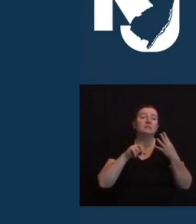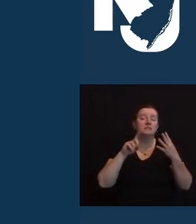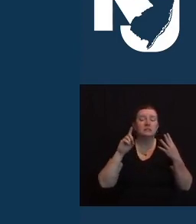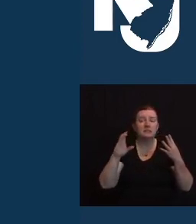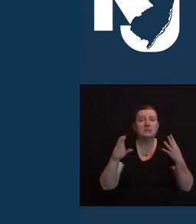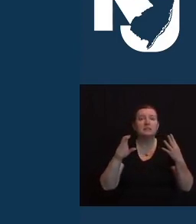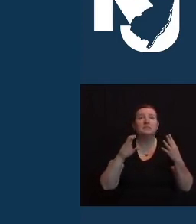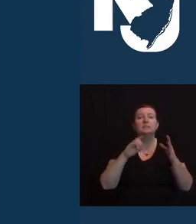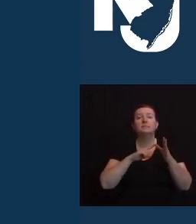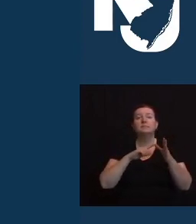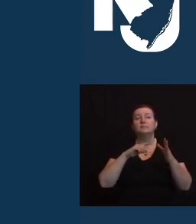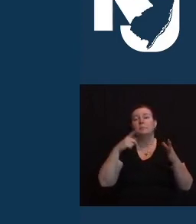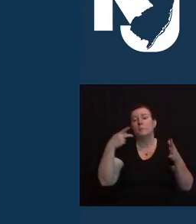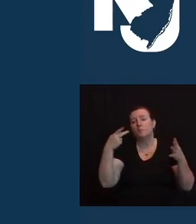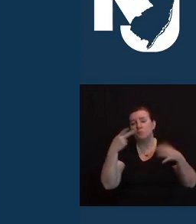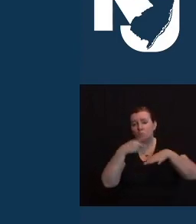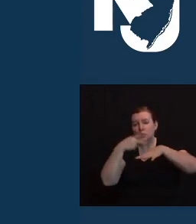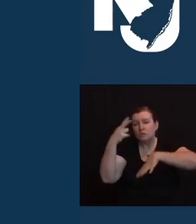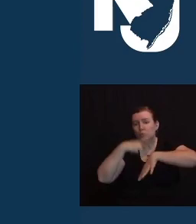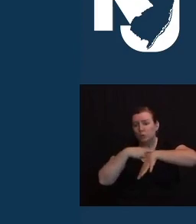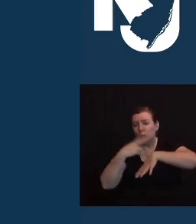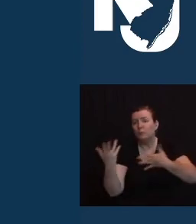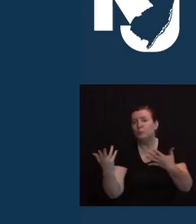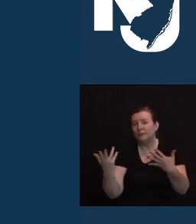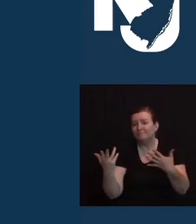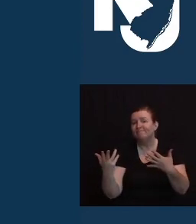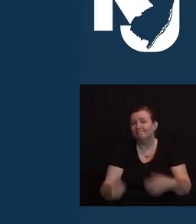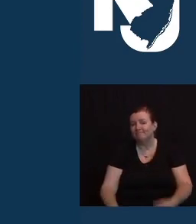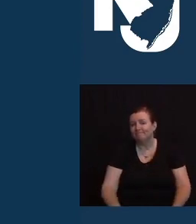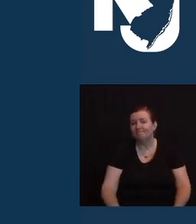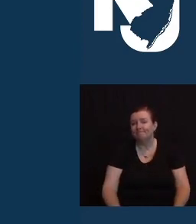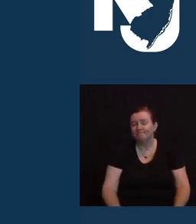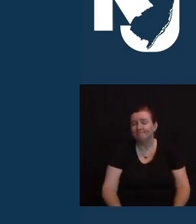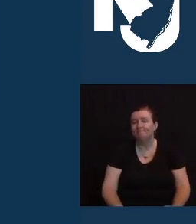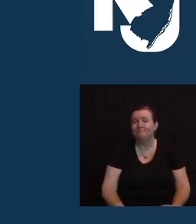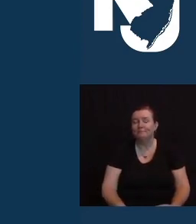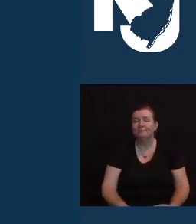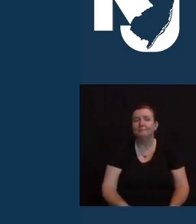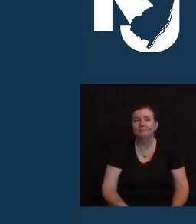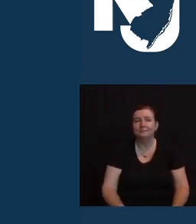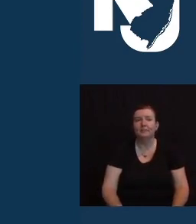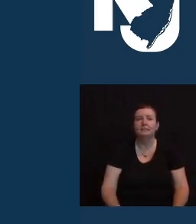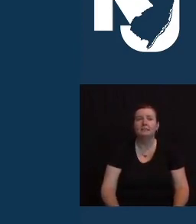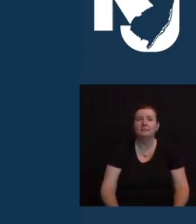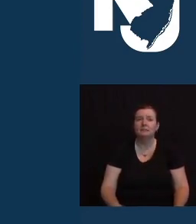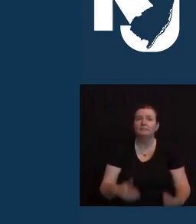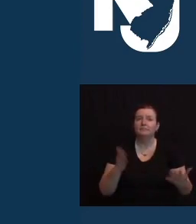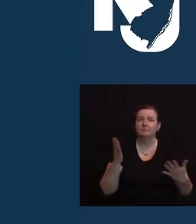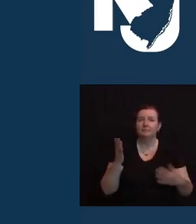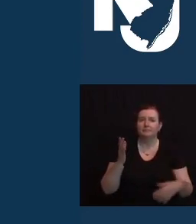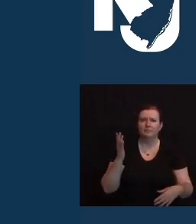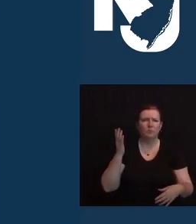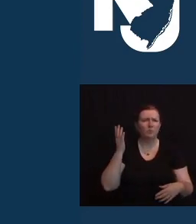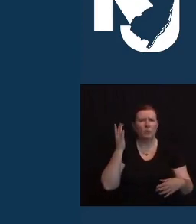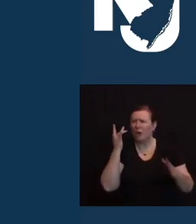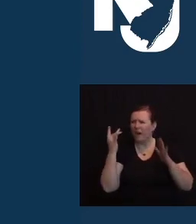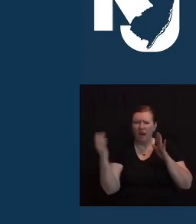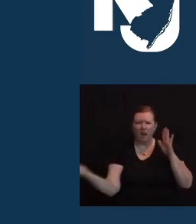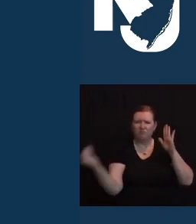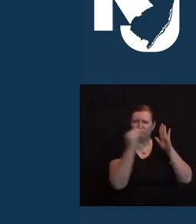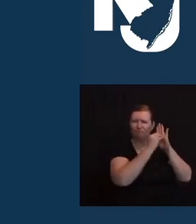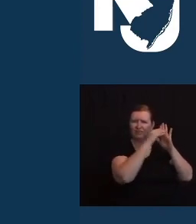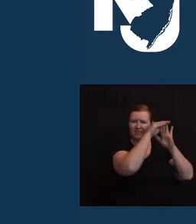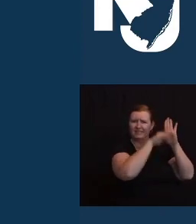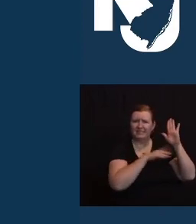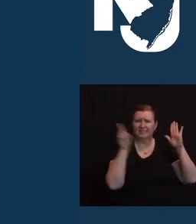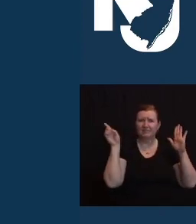Again, the states on the list have, and Judy will correct me if I'm wrong here, over a 7-day rolling average, either more than 10